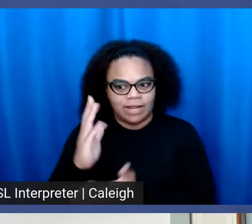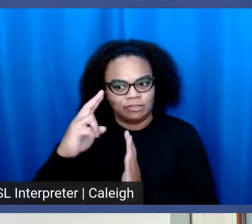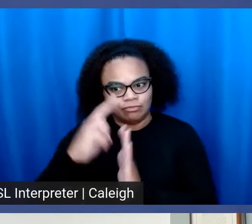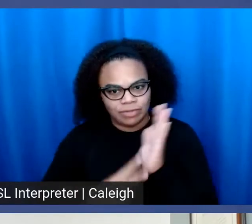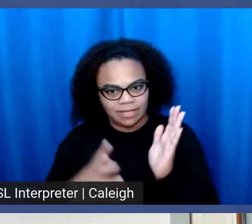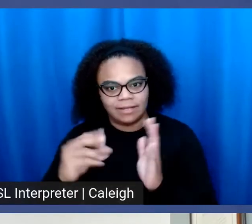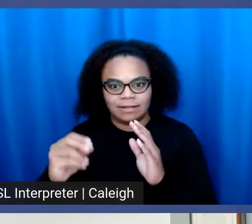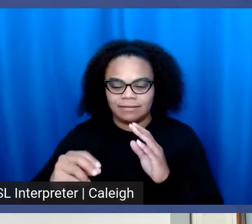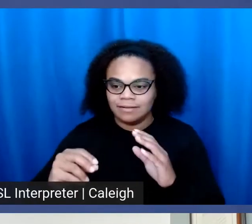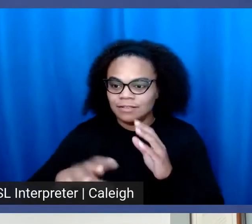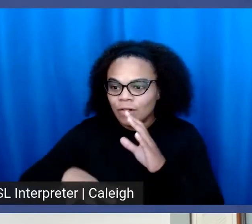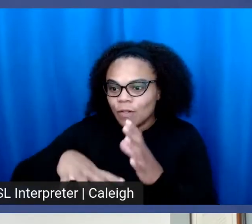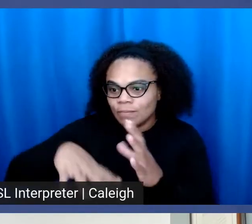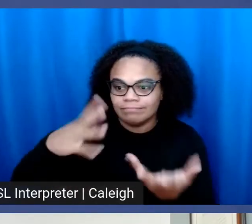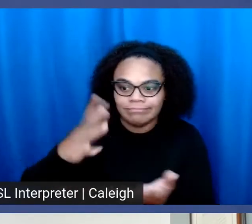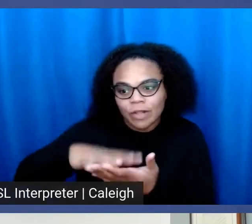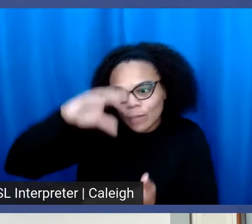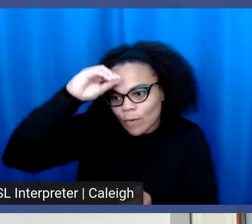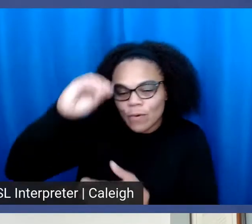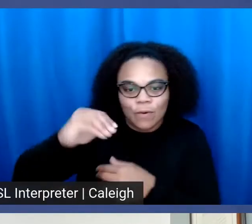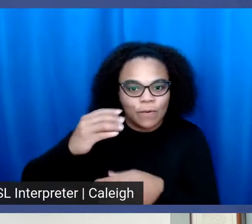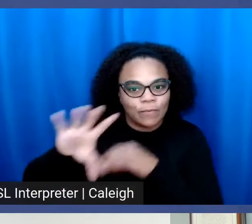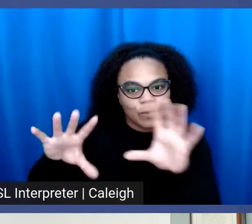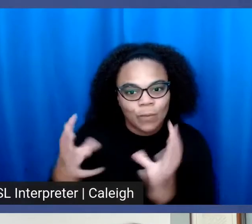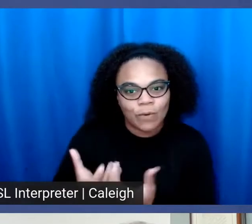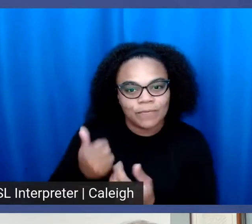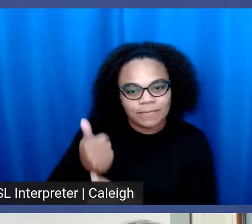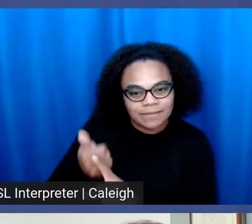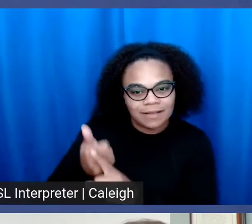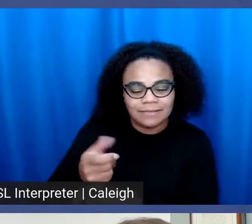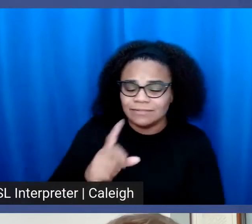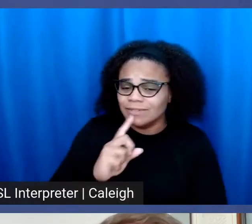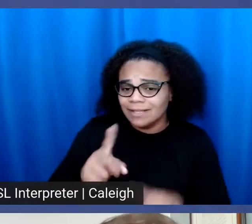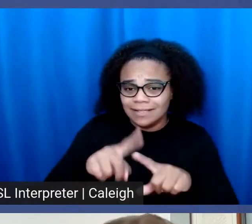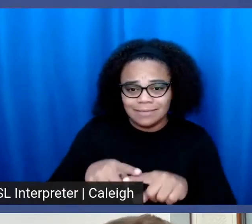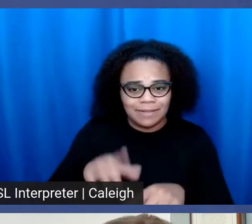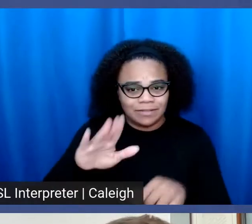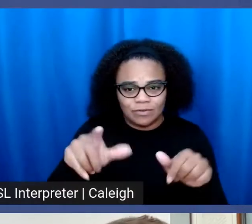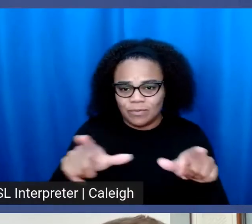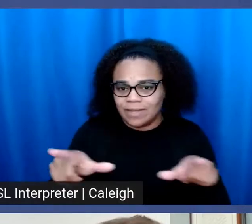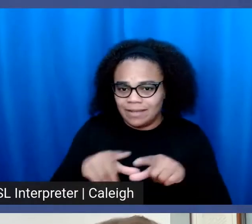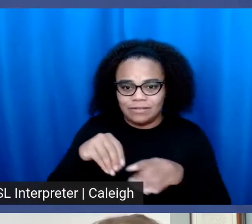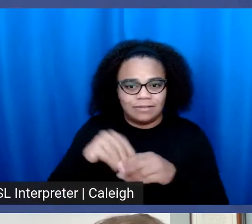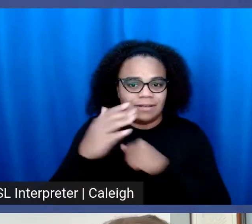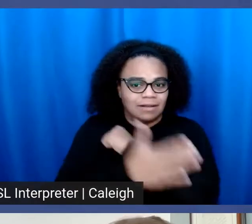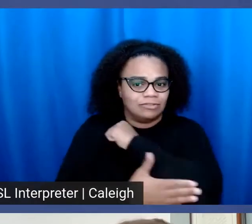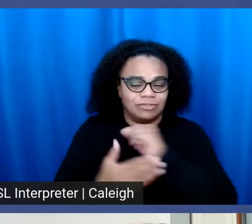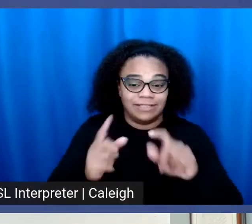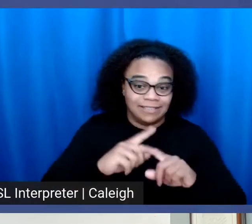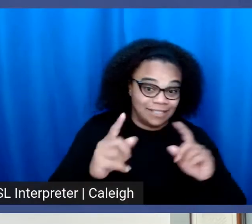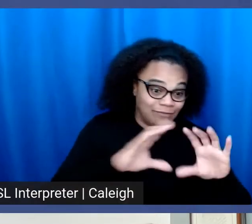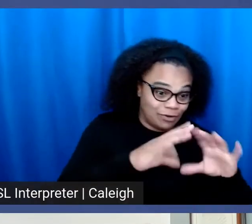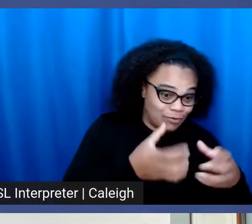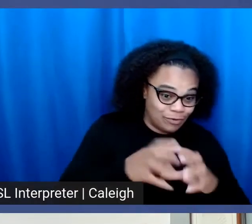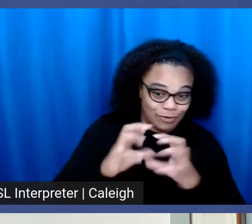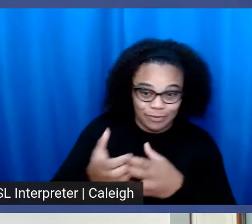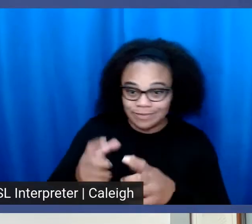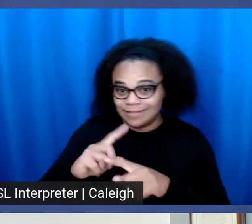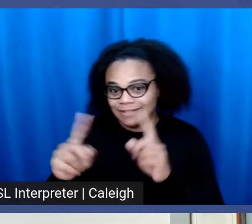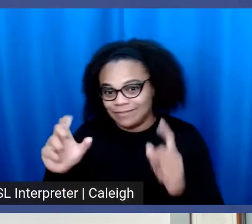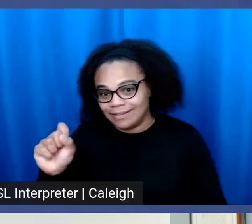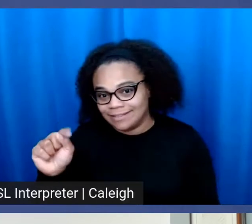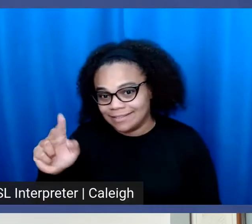these folks do as well, right? So it depends on where you are in the country, man. There are different groups will be in different statuses,